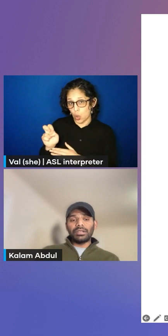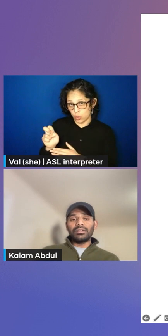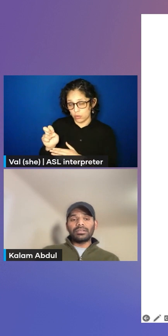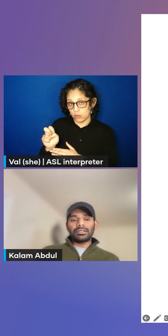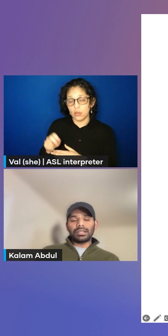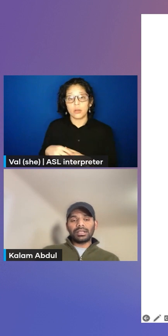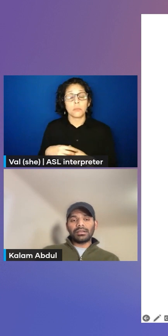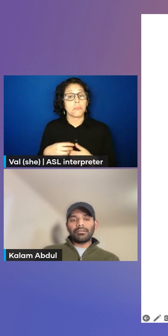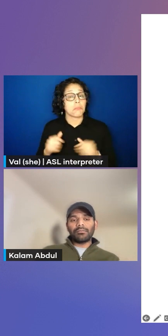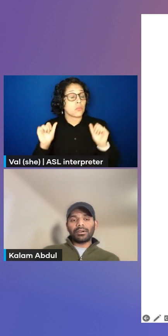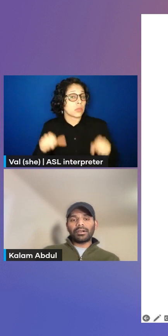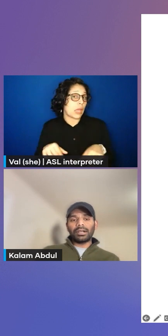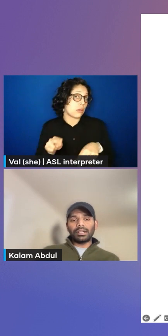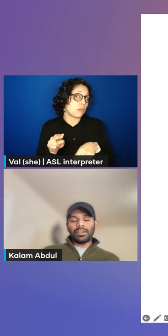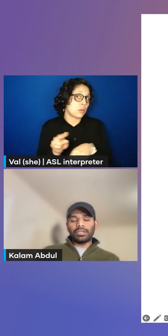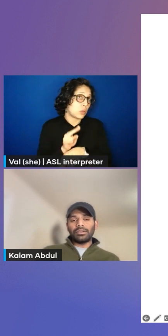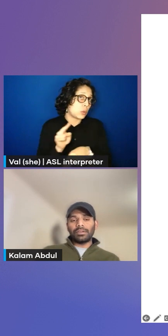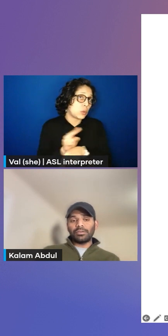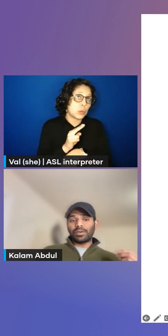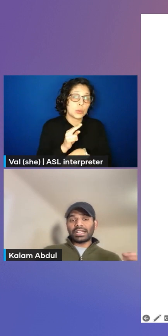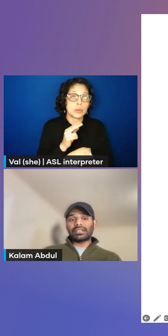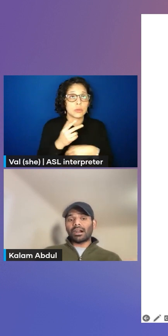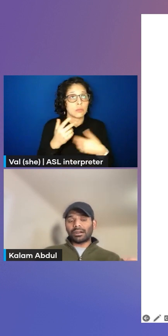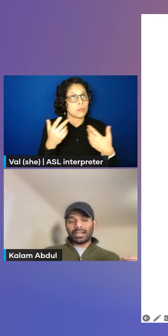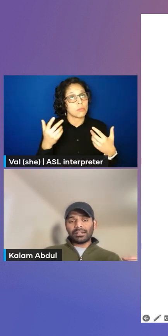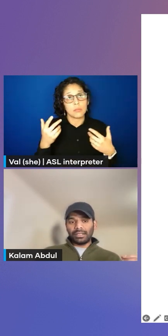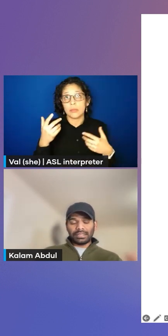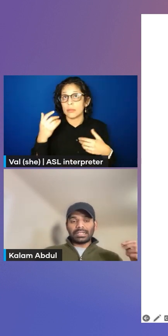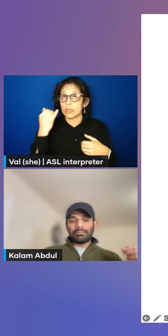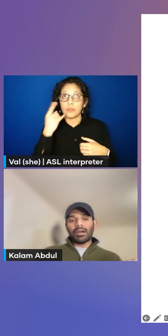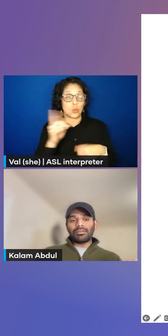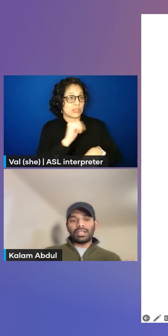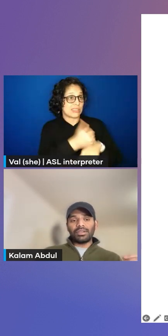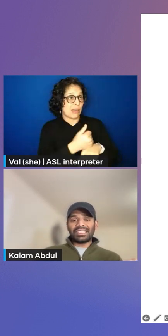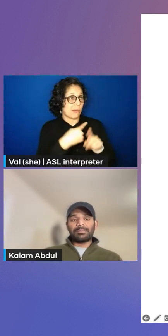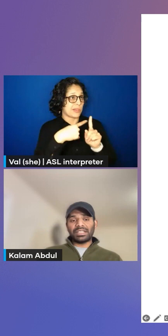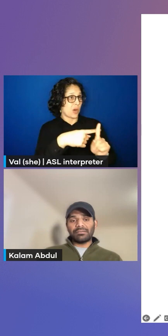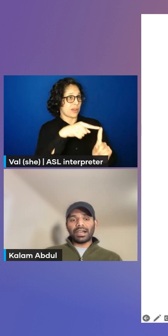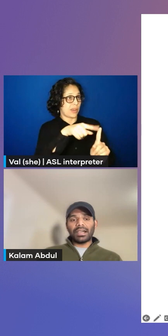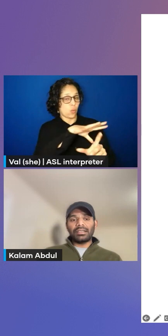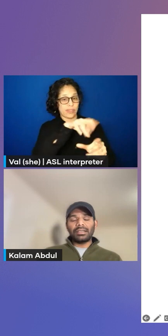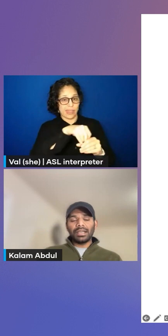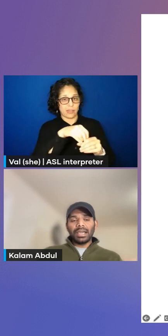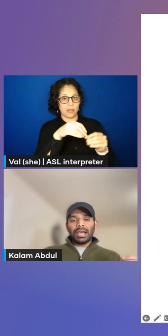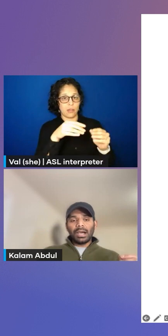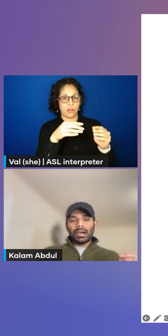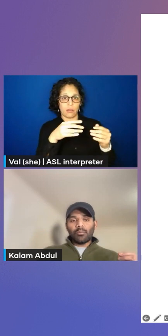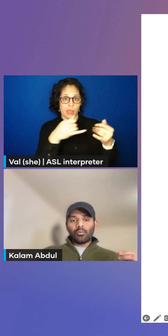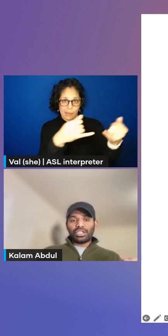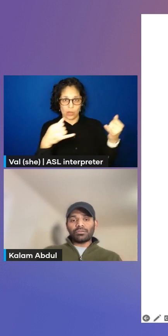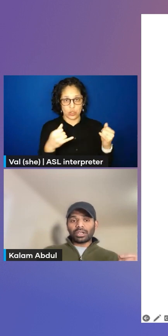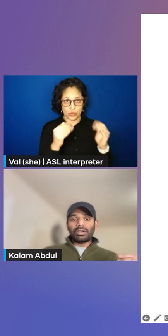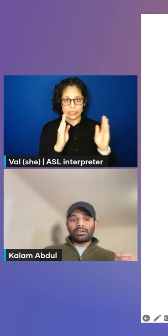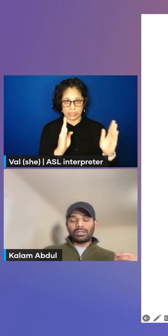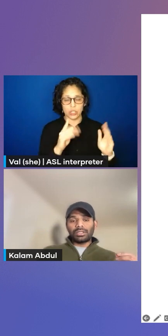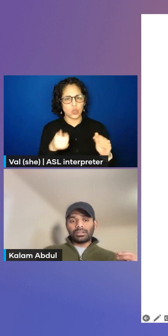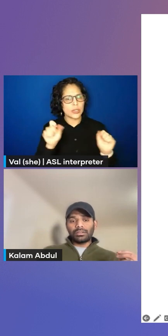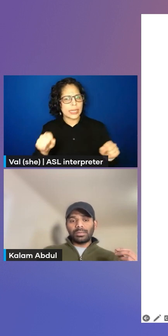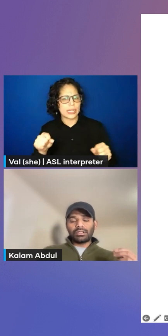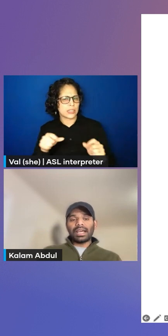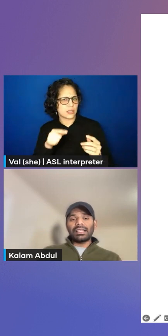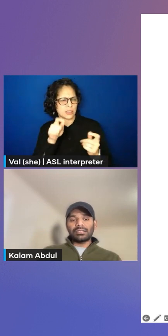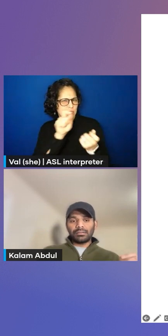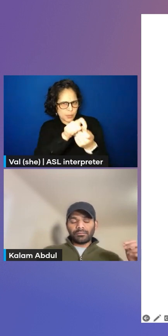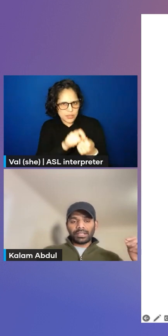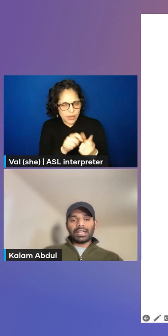could be used for when you create a target inside the boundary. You can specify which worker nodes to